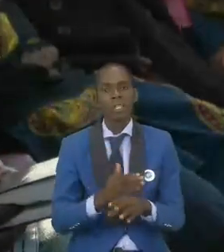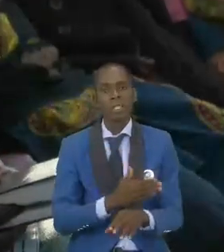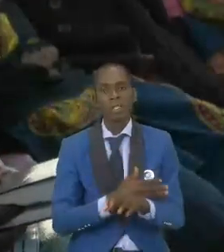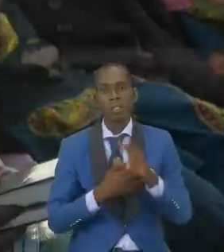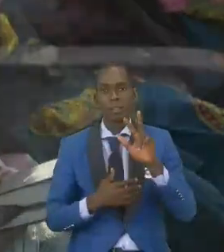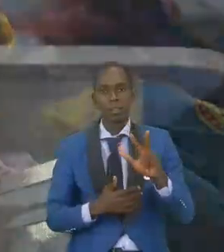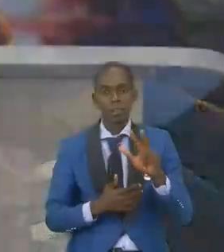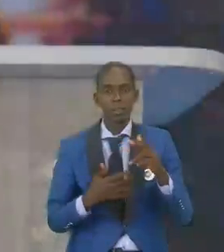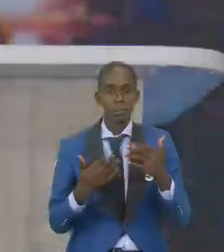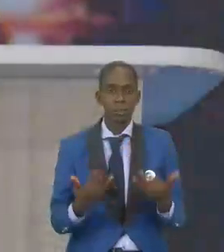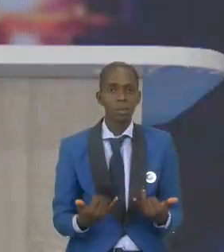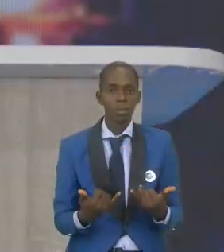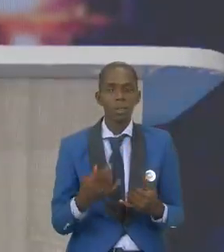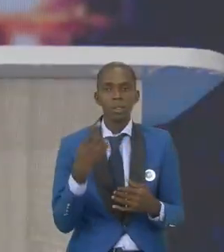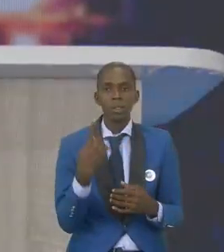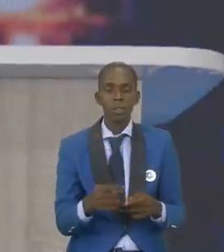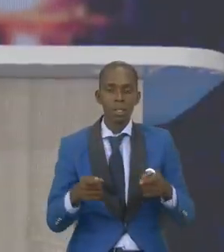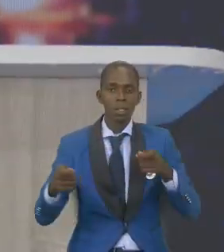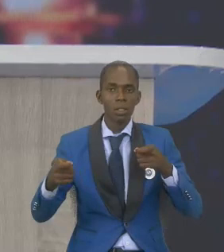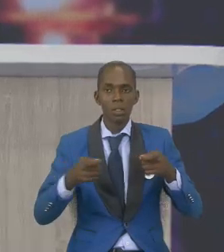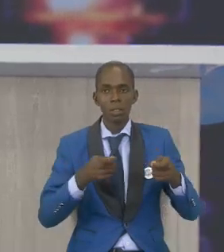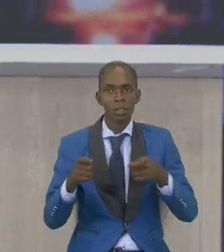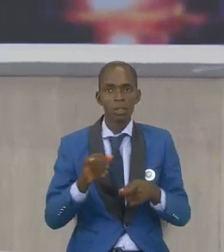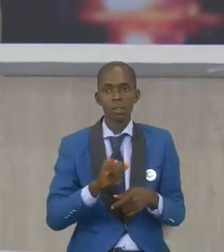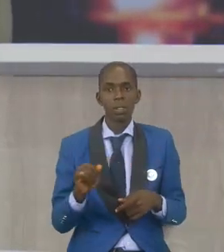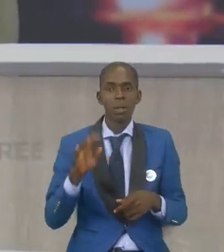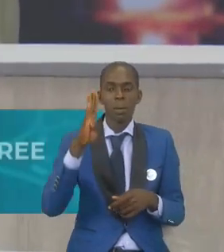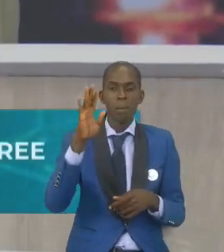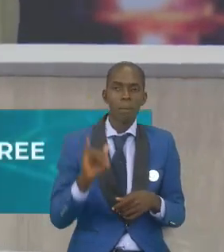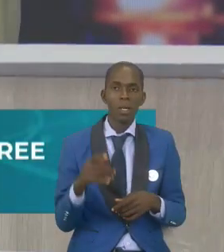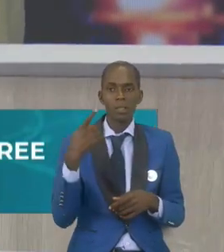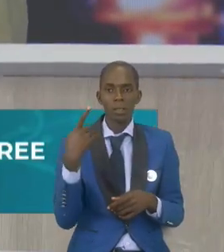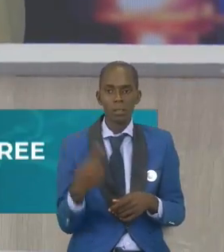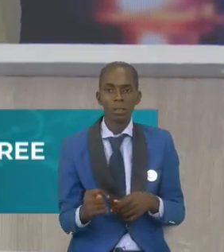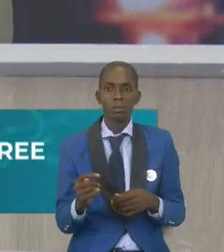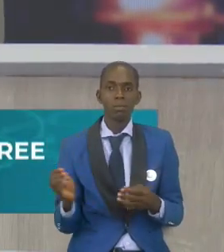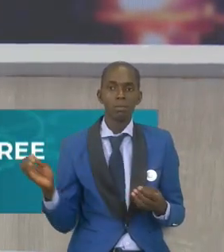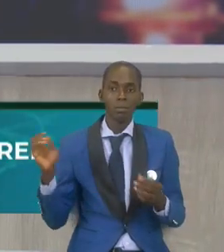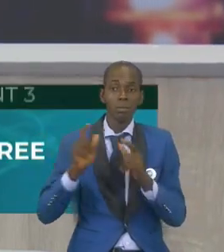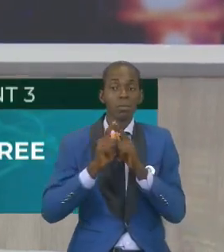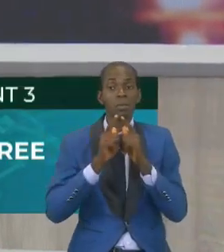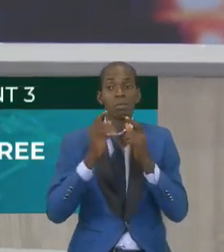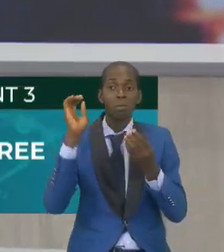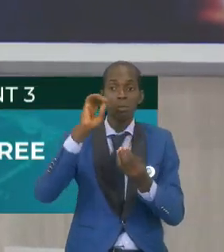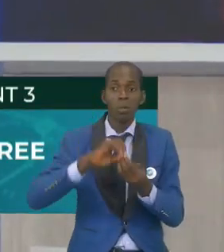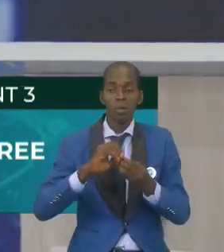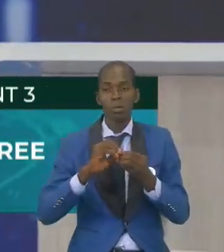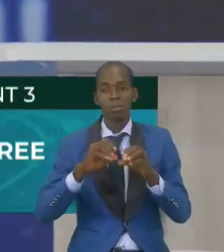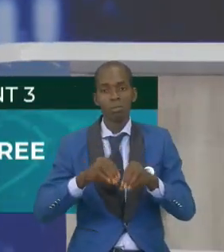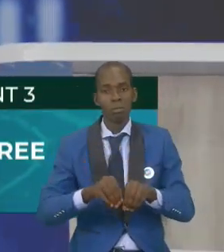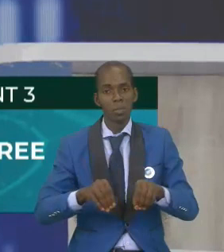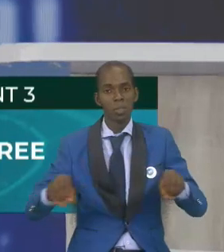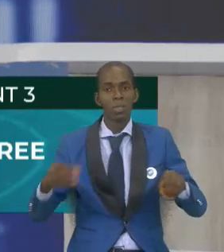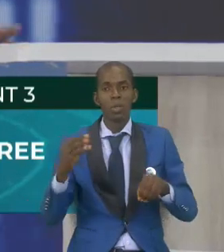Number three, the reigning by the extraordinary decree